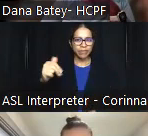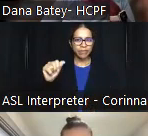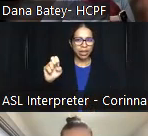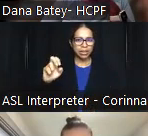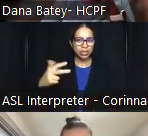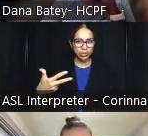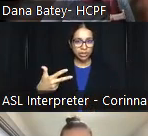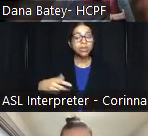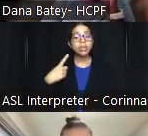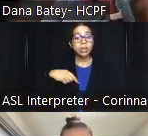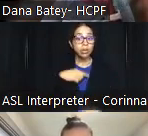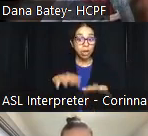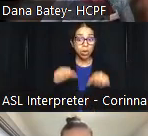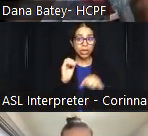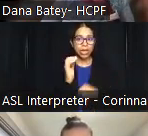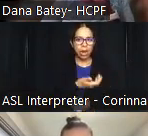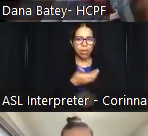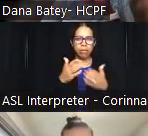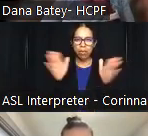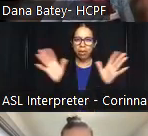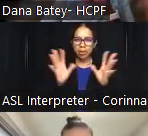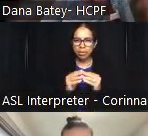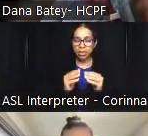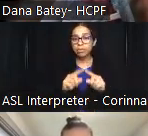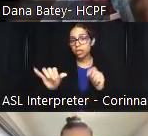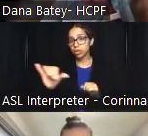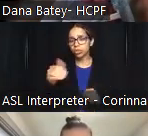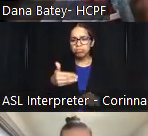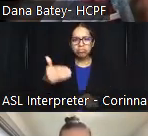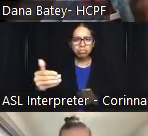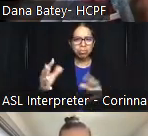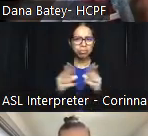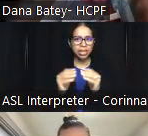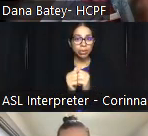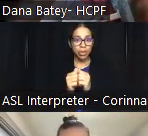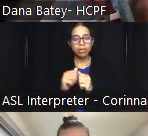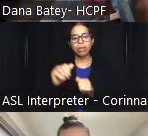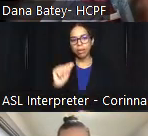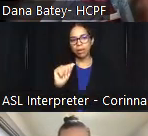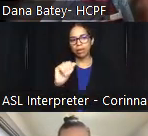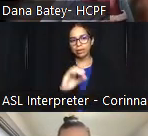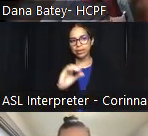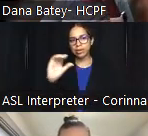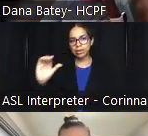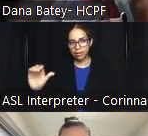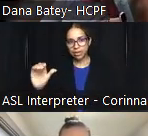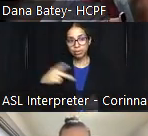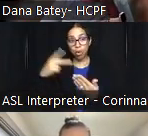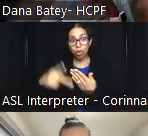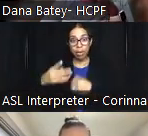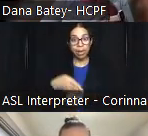public meetings, we regularly meet with the Accountable Care Collaborative Program Improvement Advisory Committee. And there are